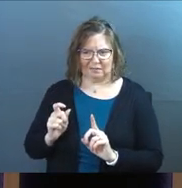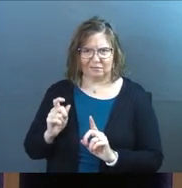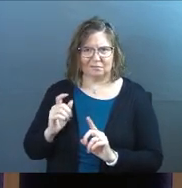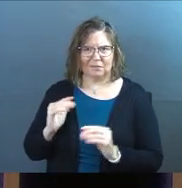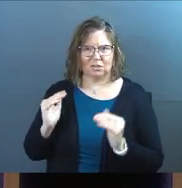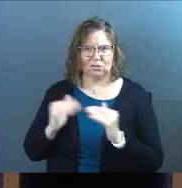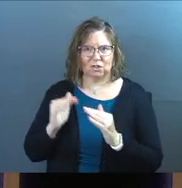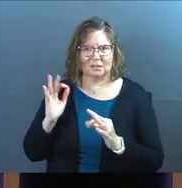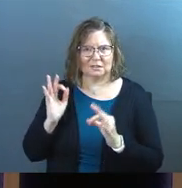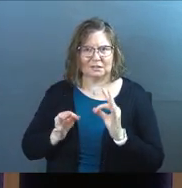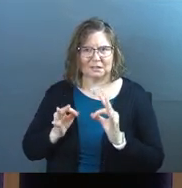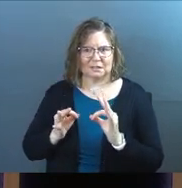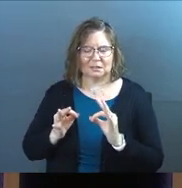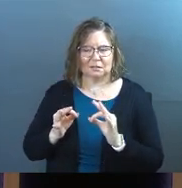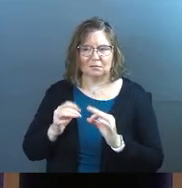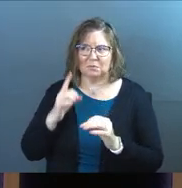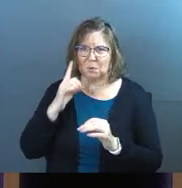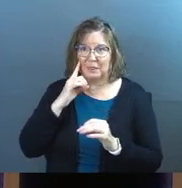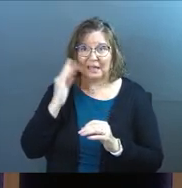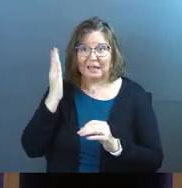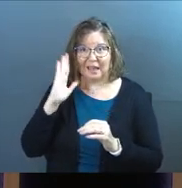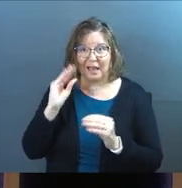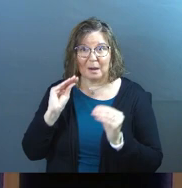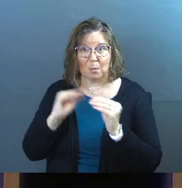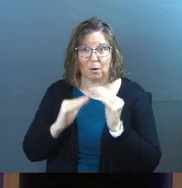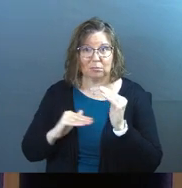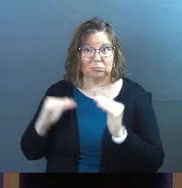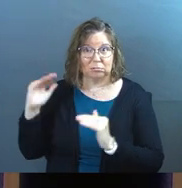the way? Christians, people who love Jesus.